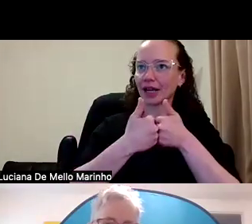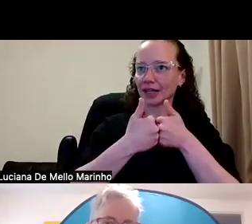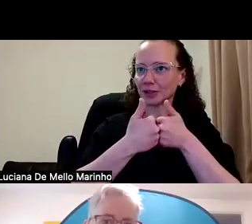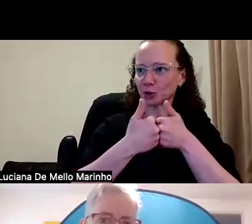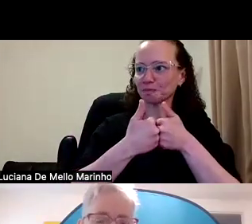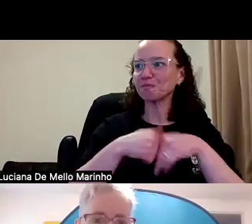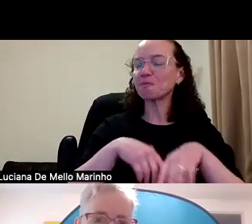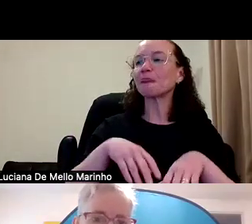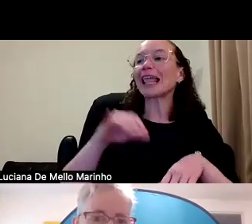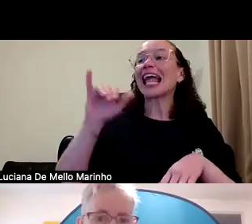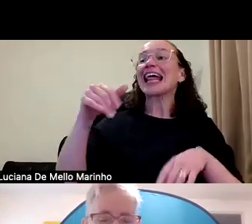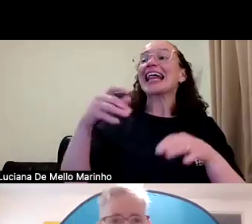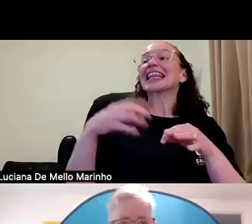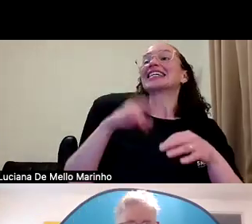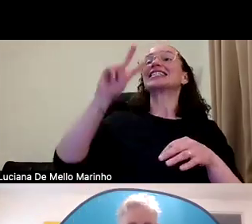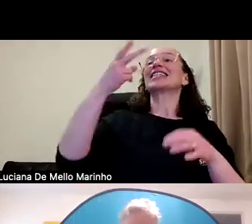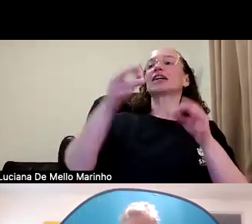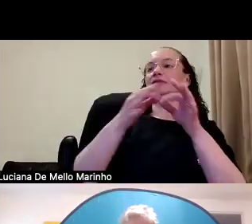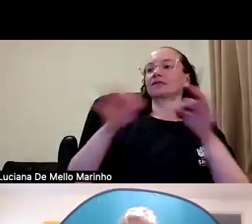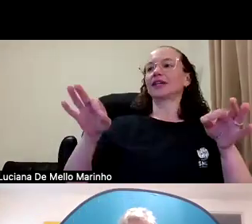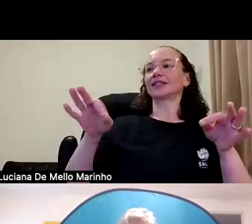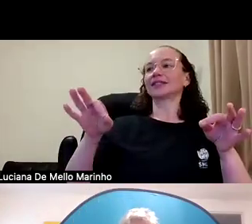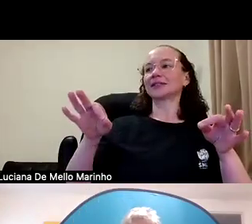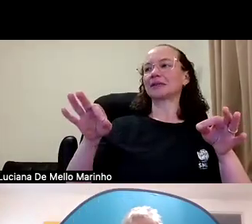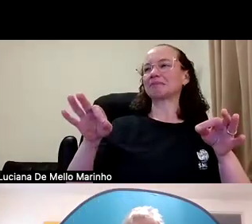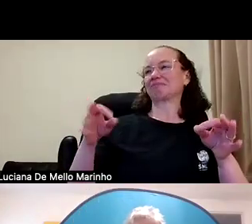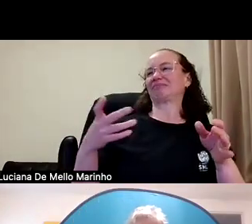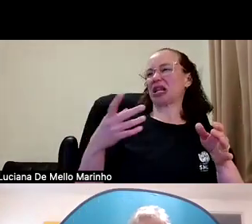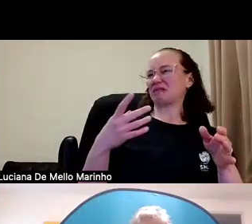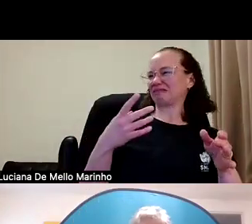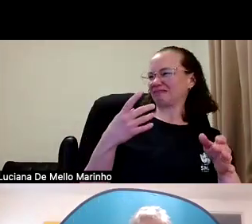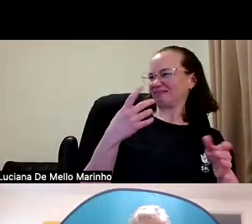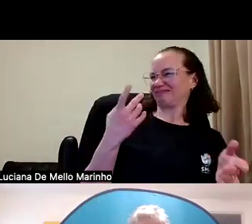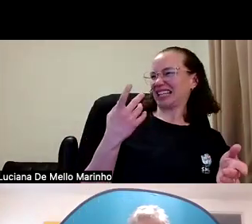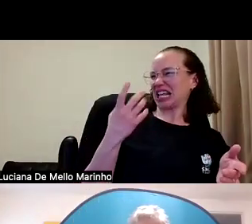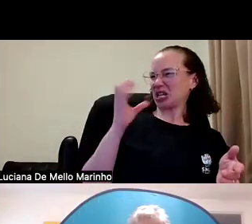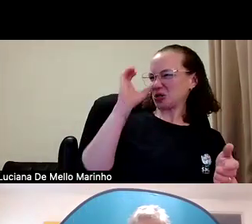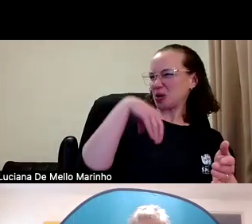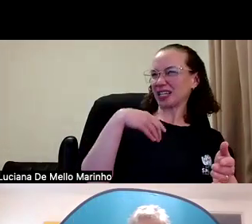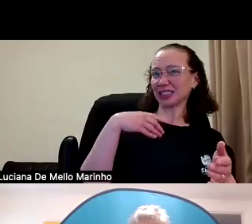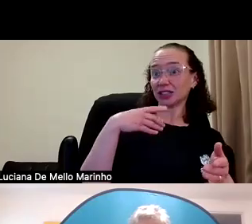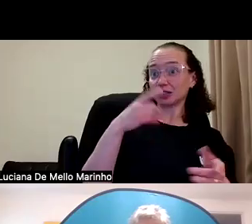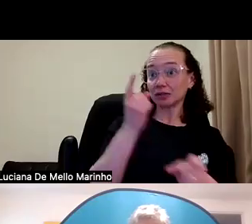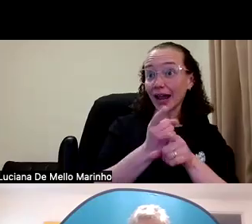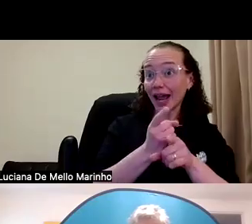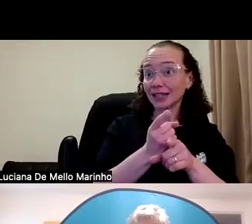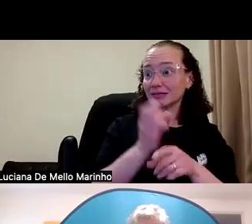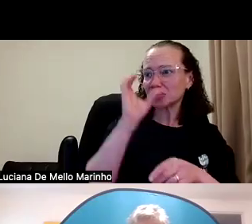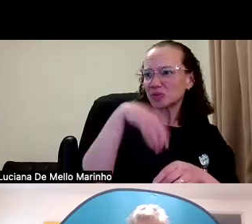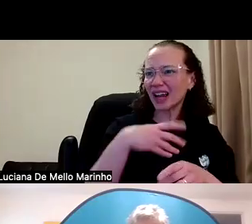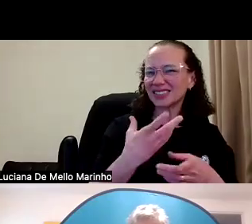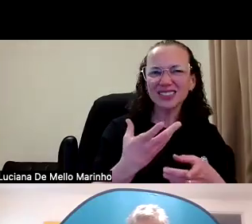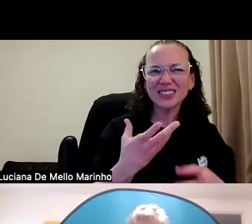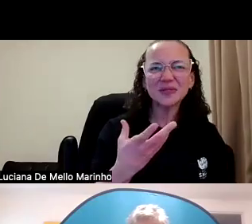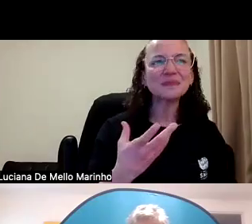That's always a difficult challenge. And the second phrase here, it's a little